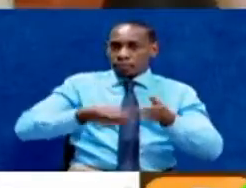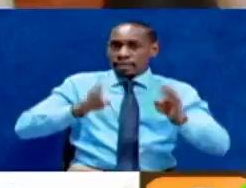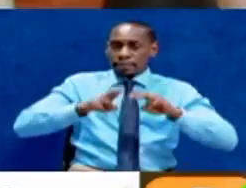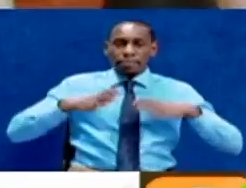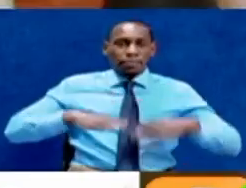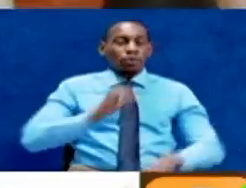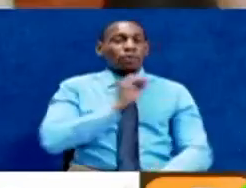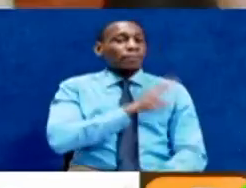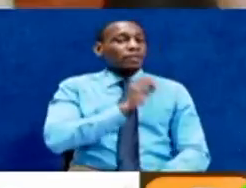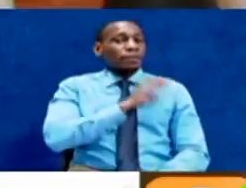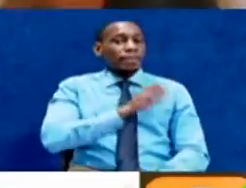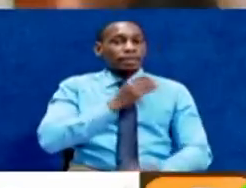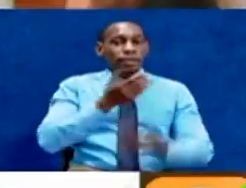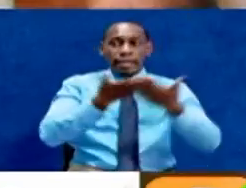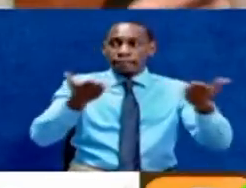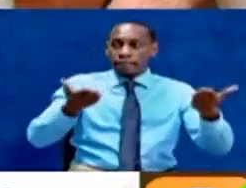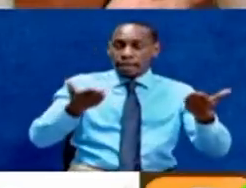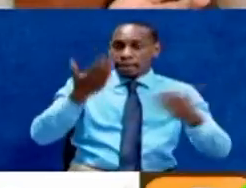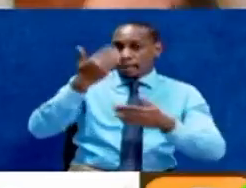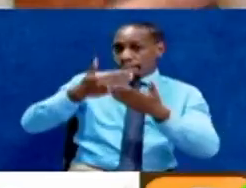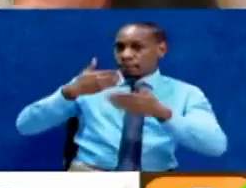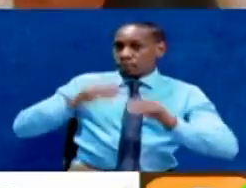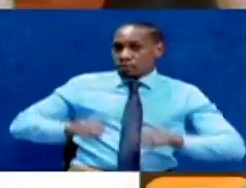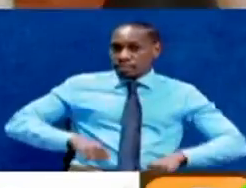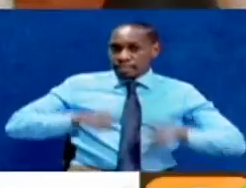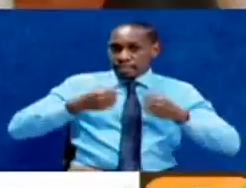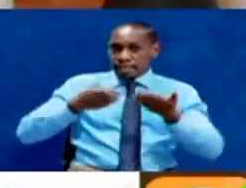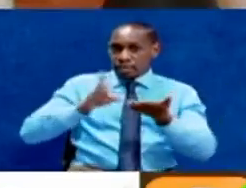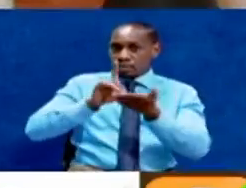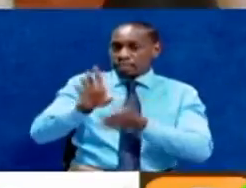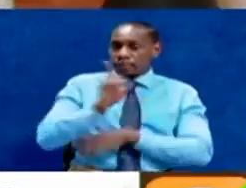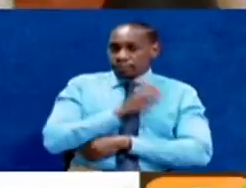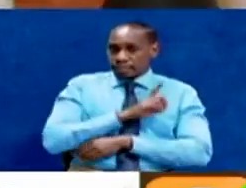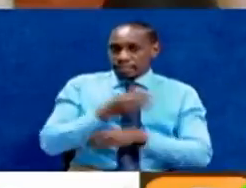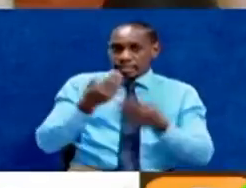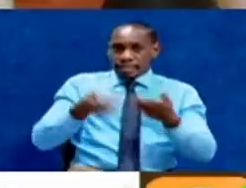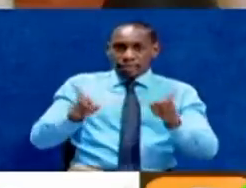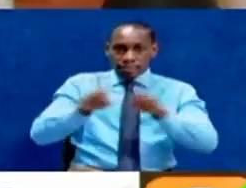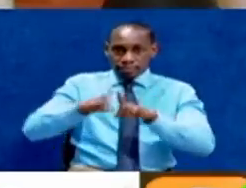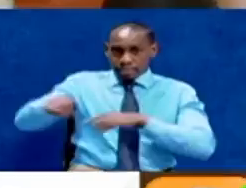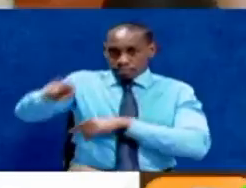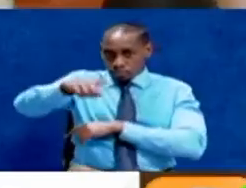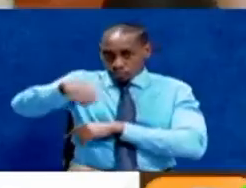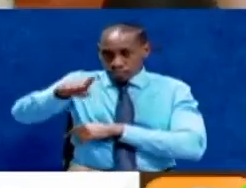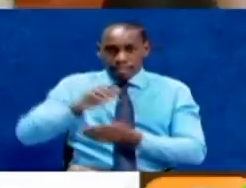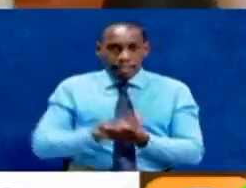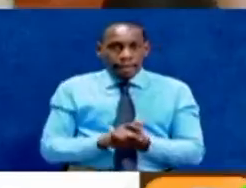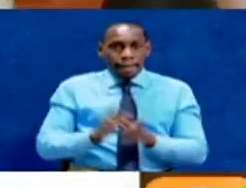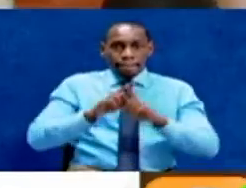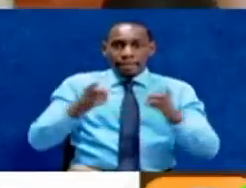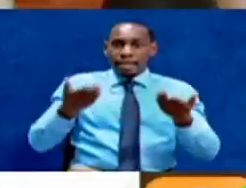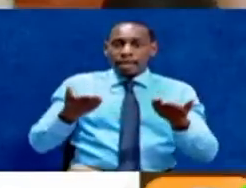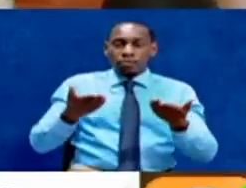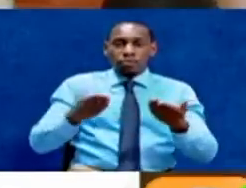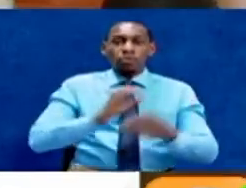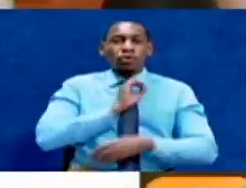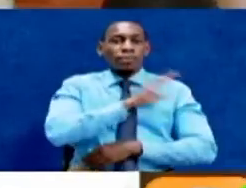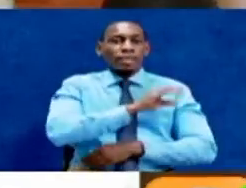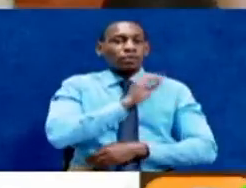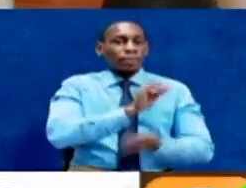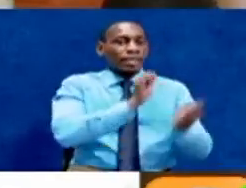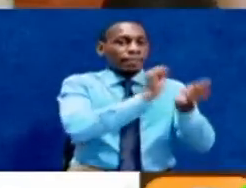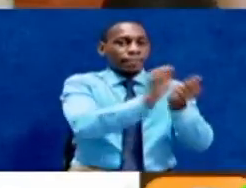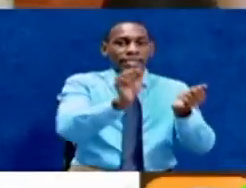throwing tantrums all over the place is that they used to be chairmen and they have been removed. Now they are like us. But they are out there saying, we have been